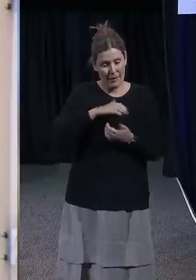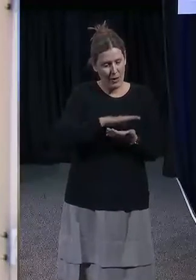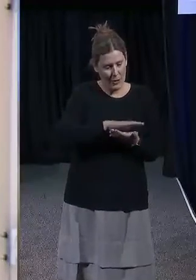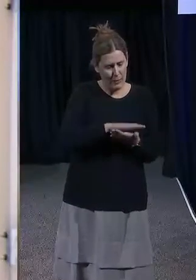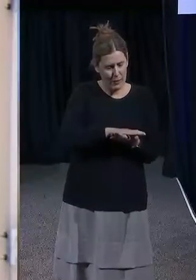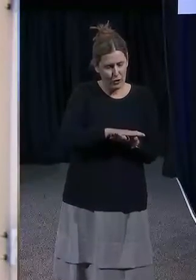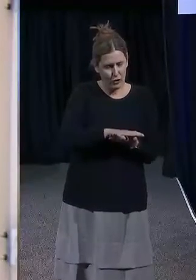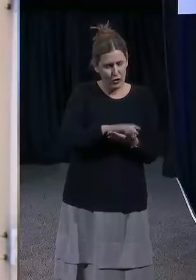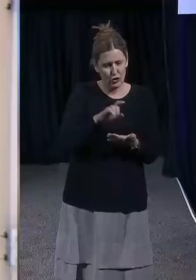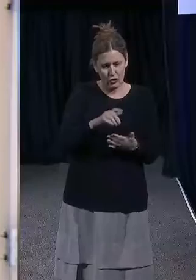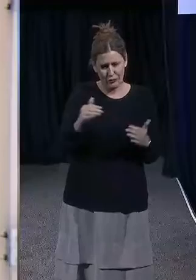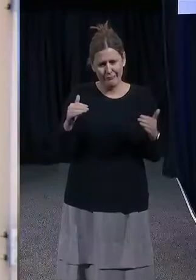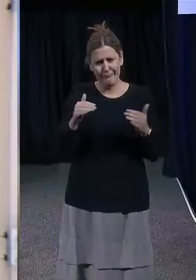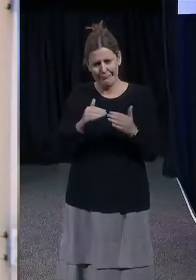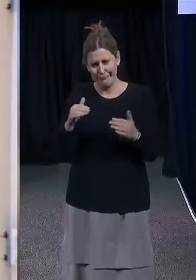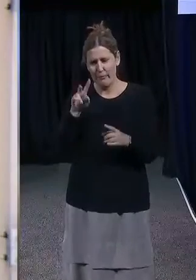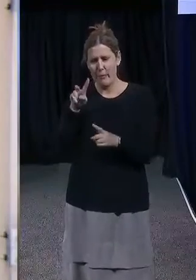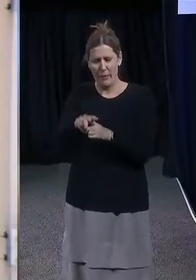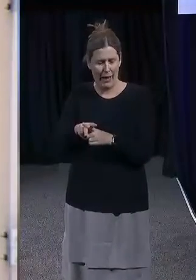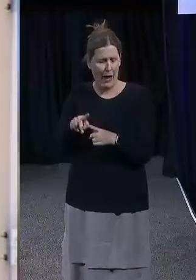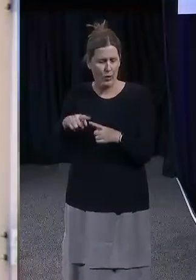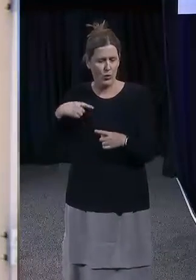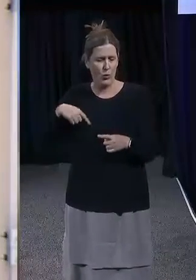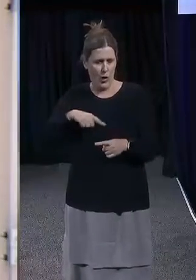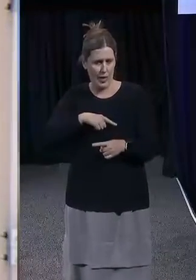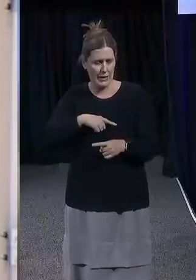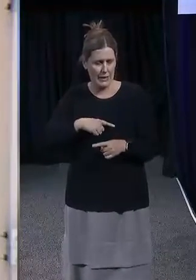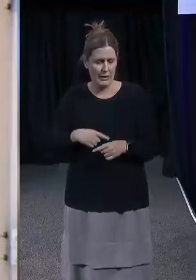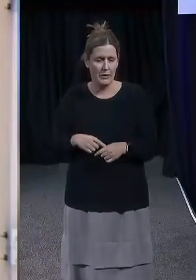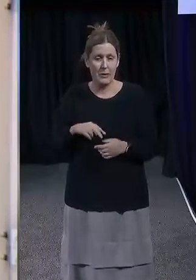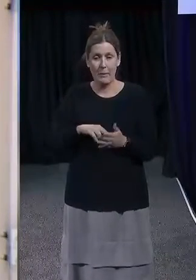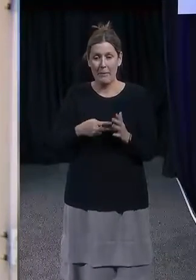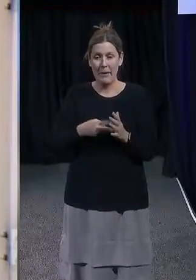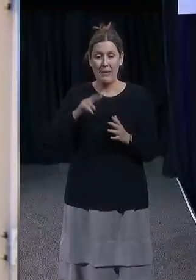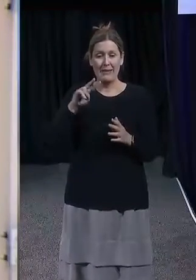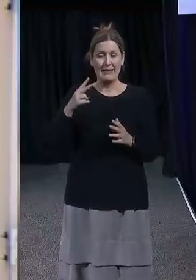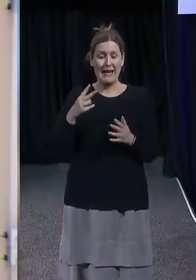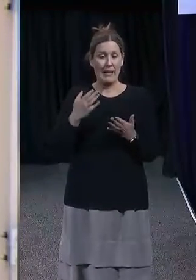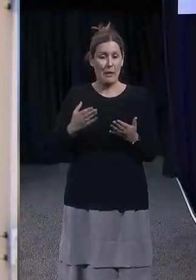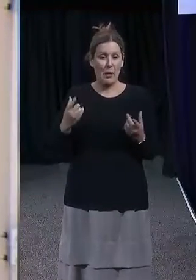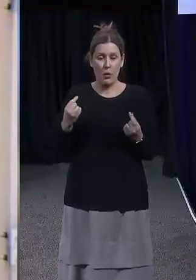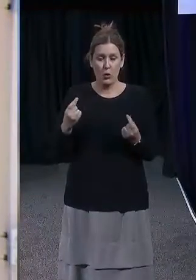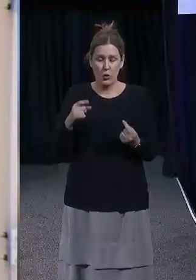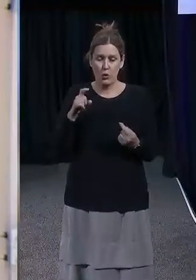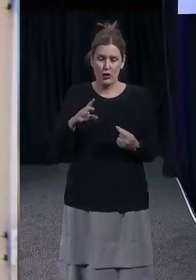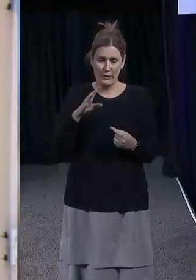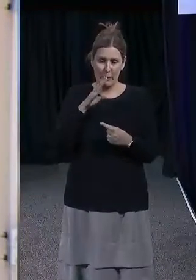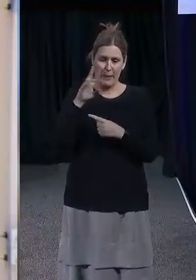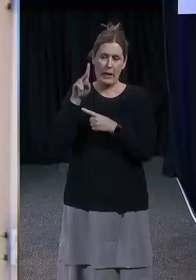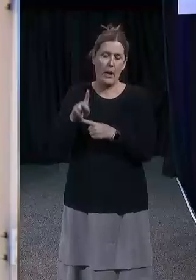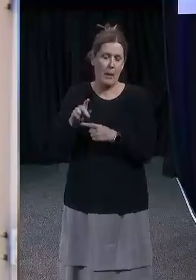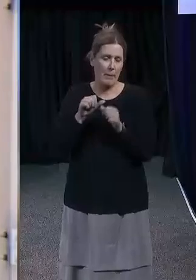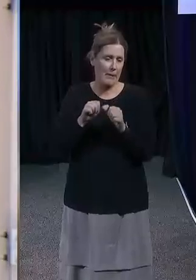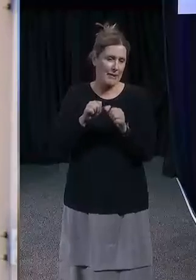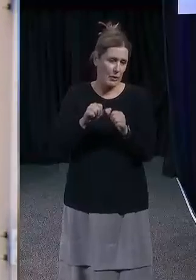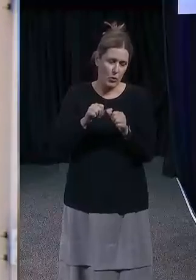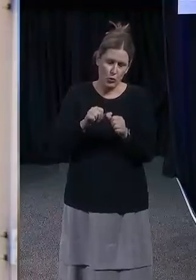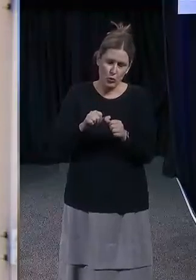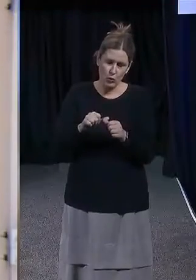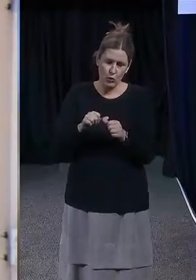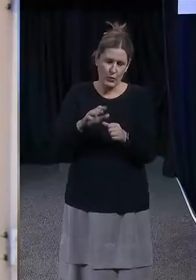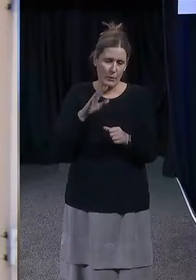be applicable to us. So the second thing is, what should we do? We should speak up, continue to speak